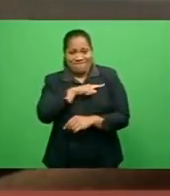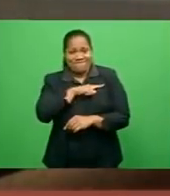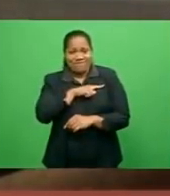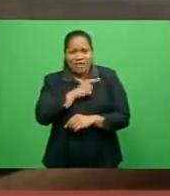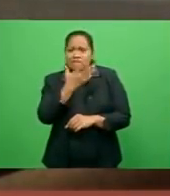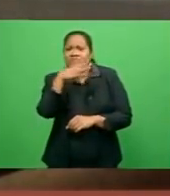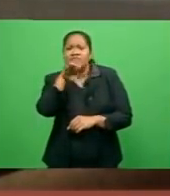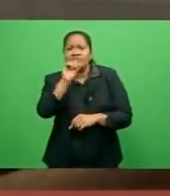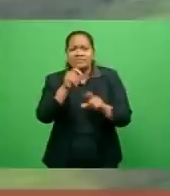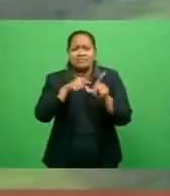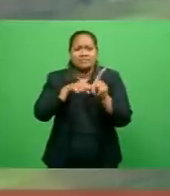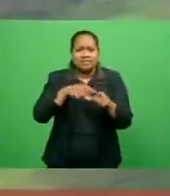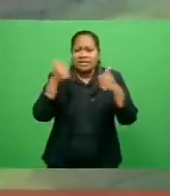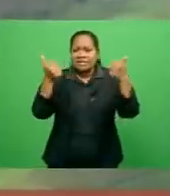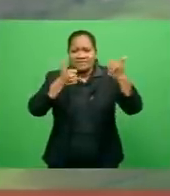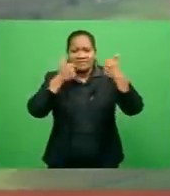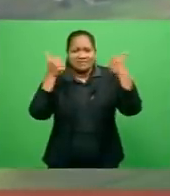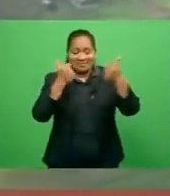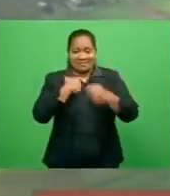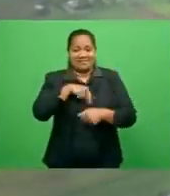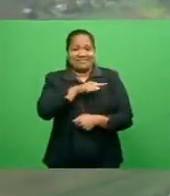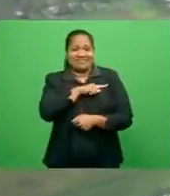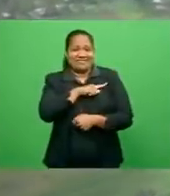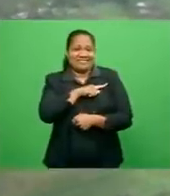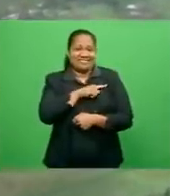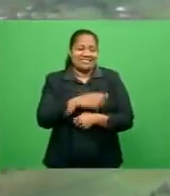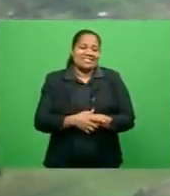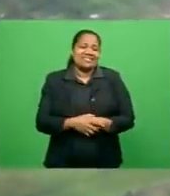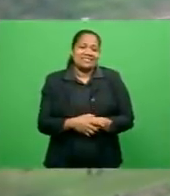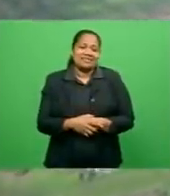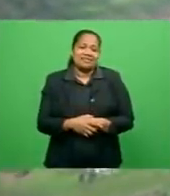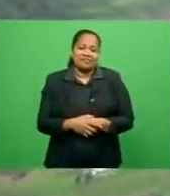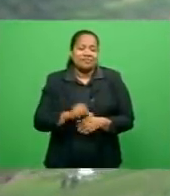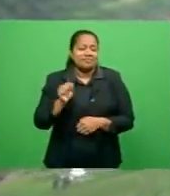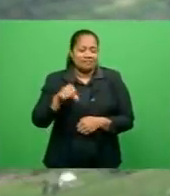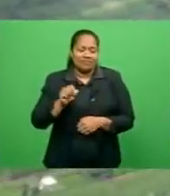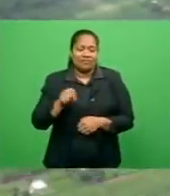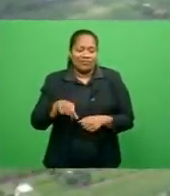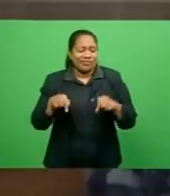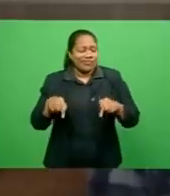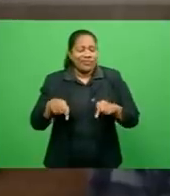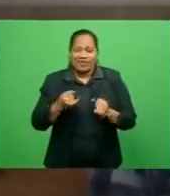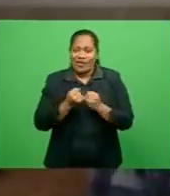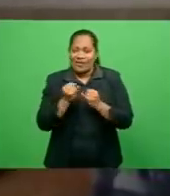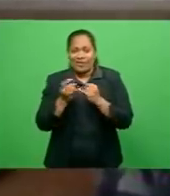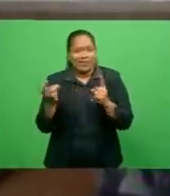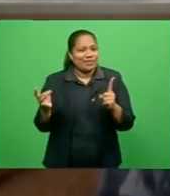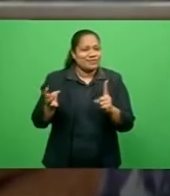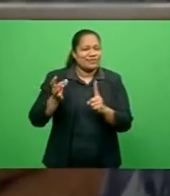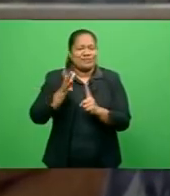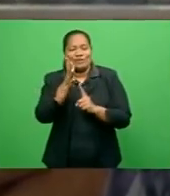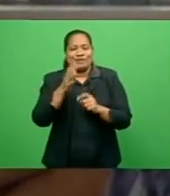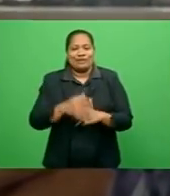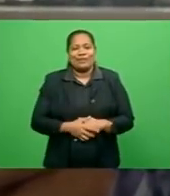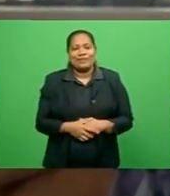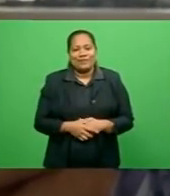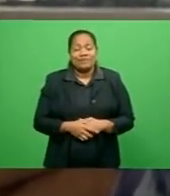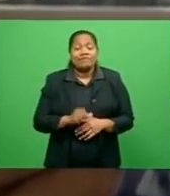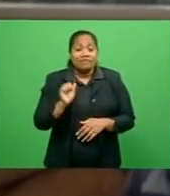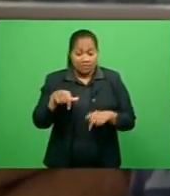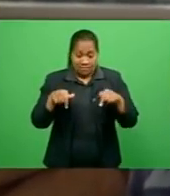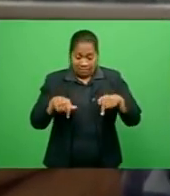50th year anniversary for us. So, yeah, this is very special. Well, this is our home